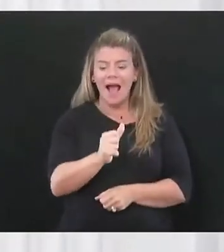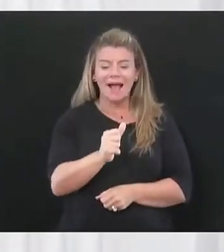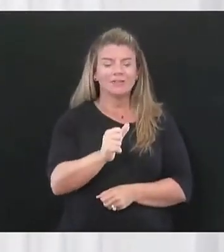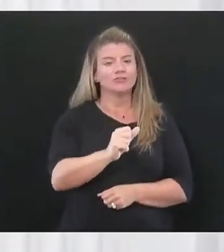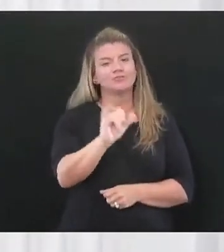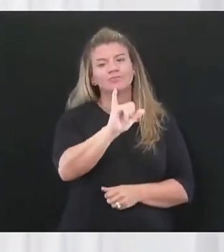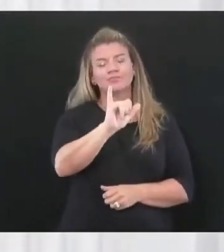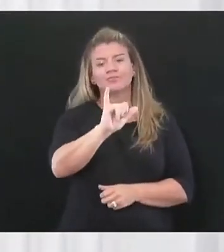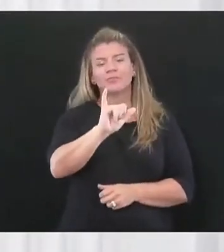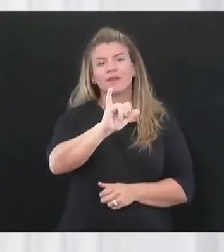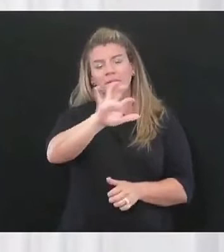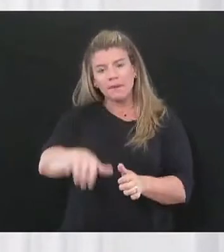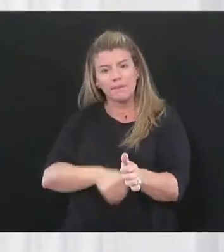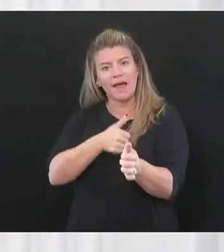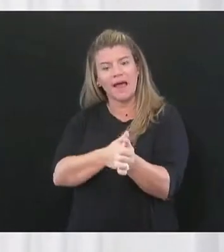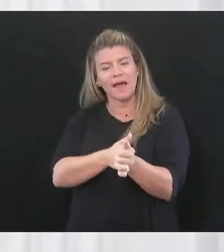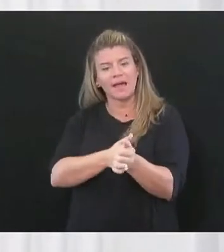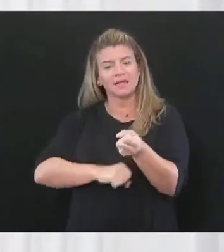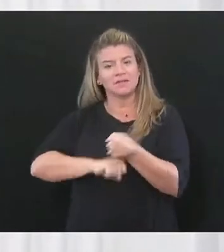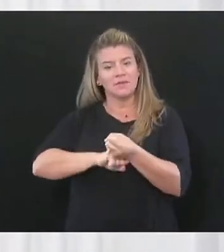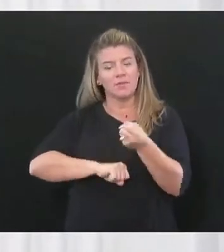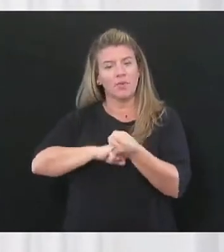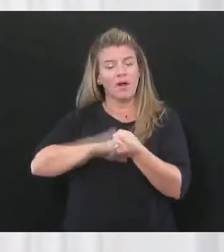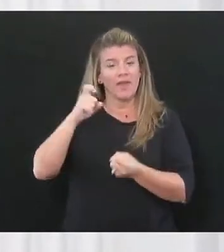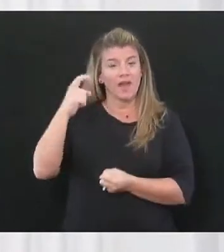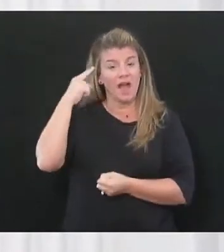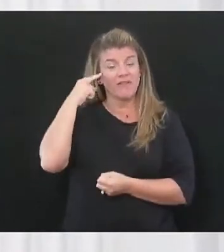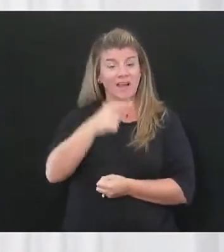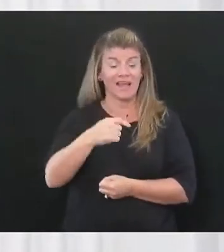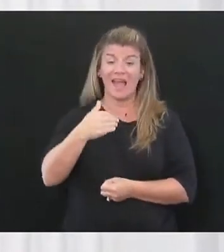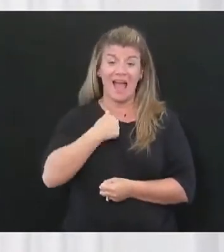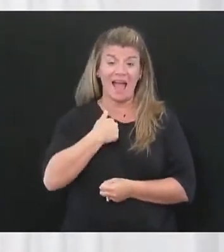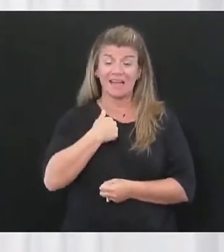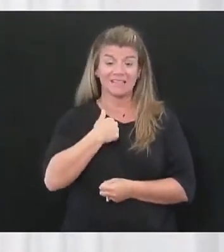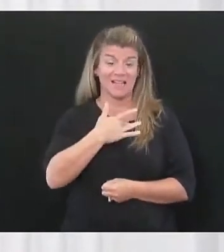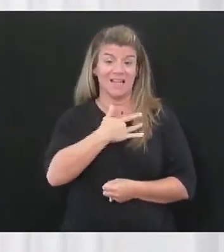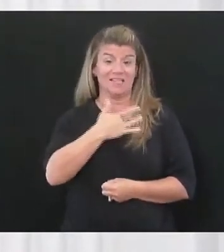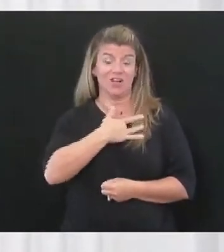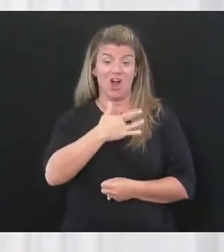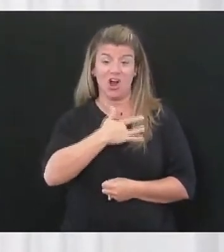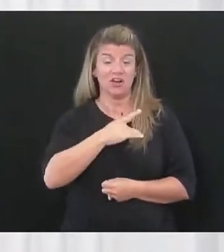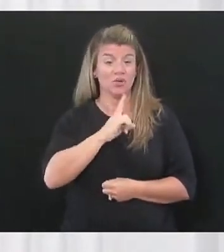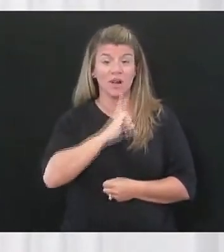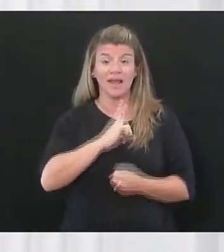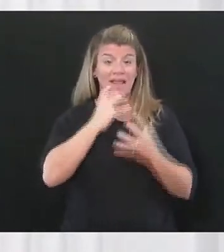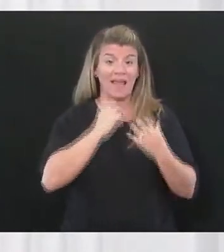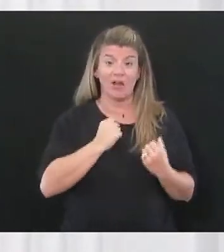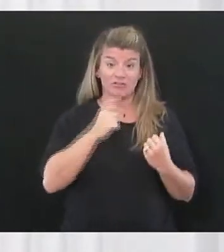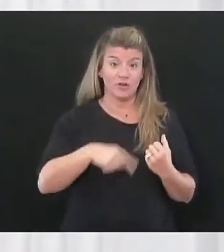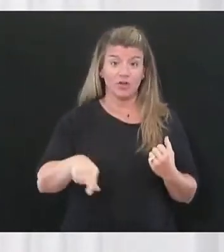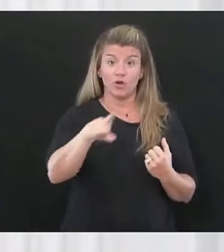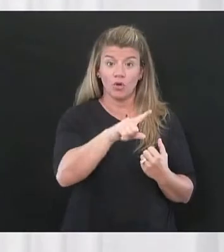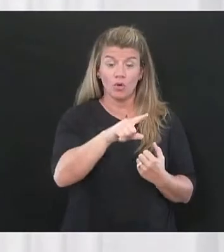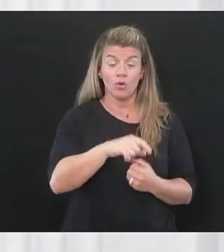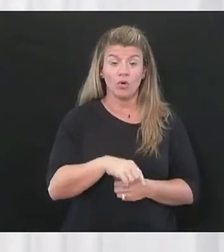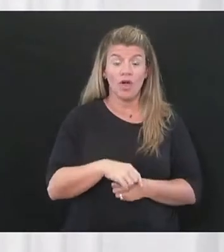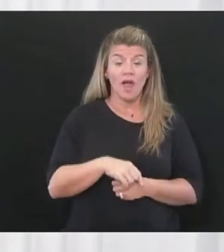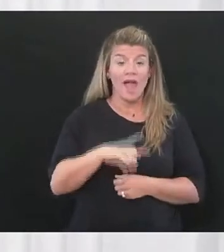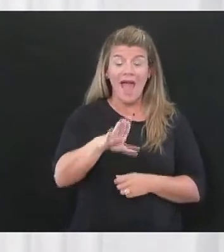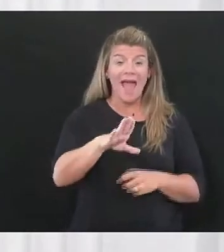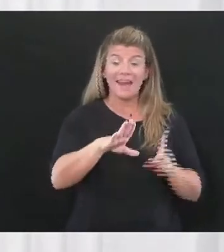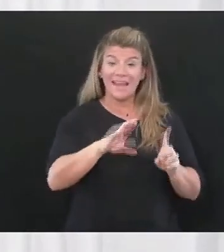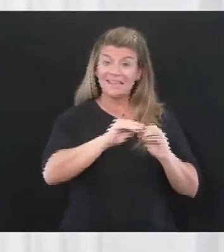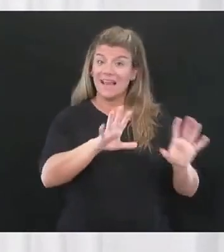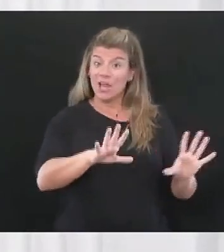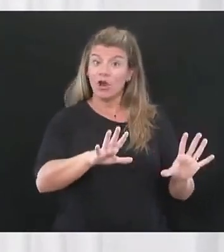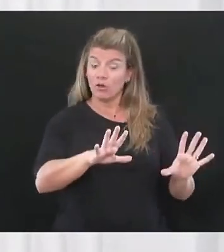such a caring heart. And he was clear with me on day one. Don't get me wrong, he provides quite a challenge